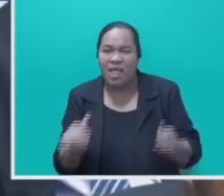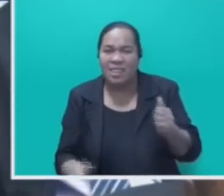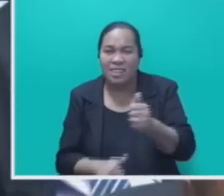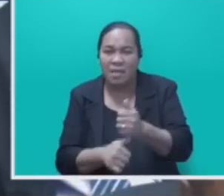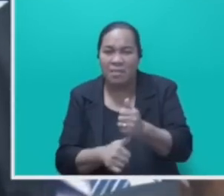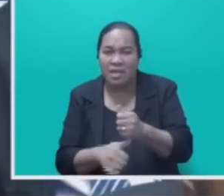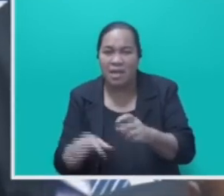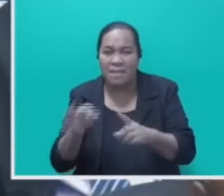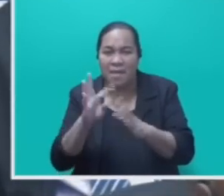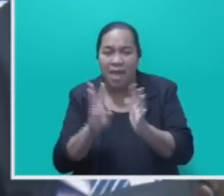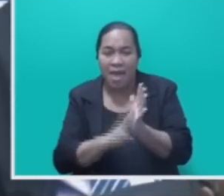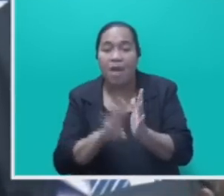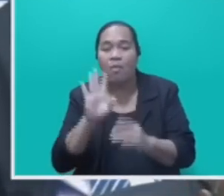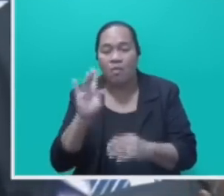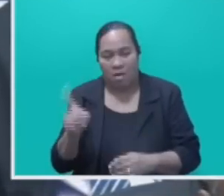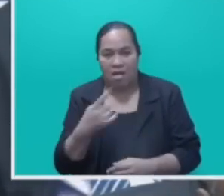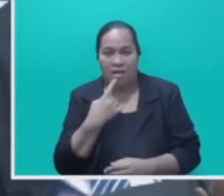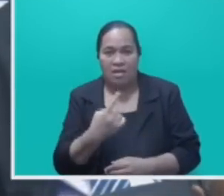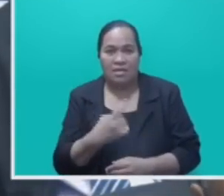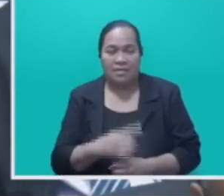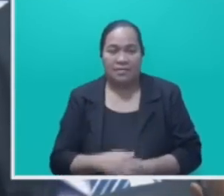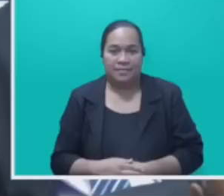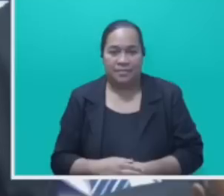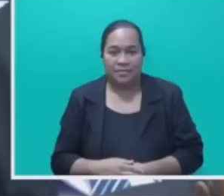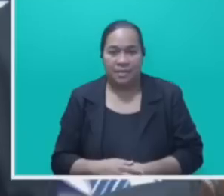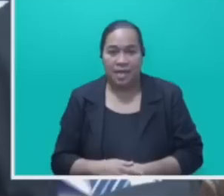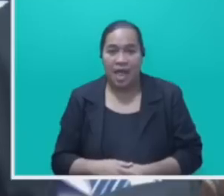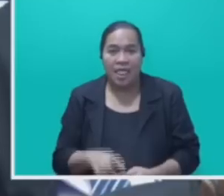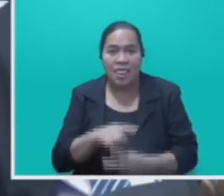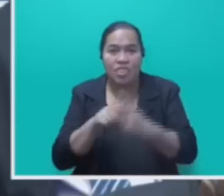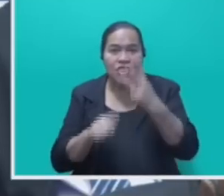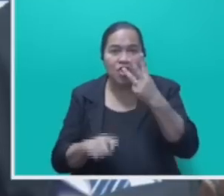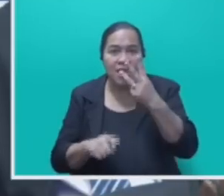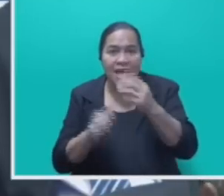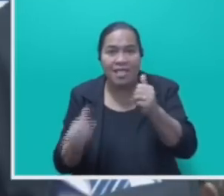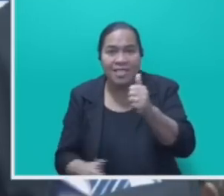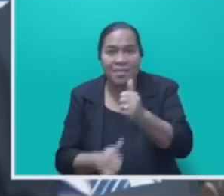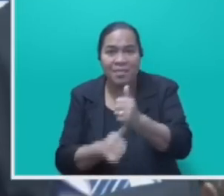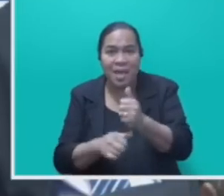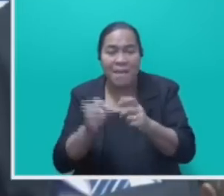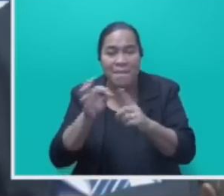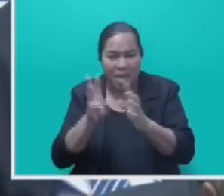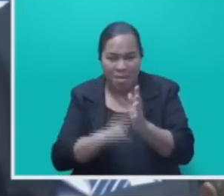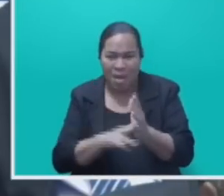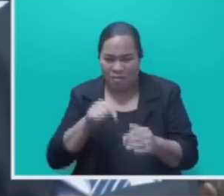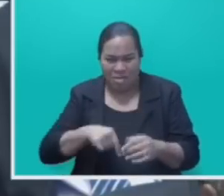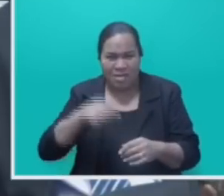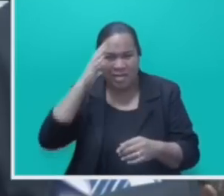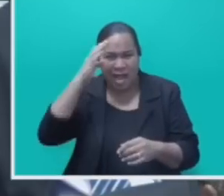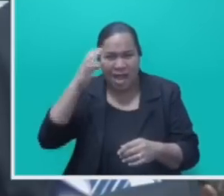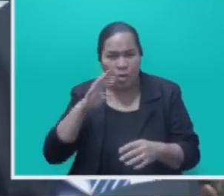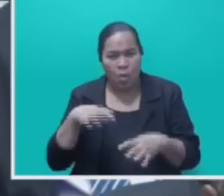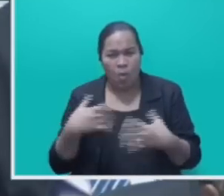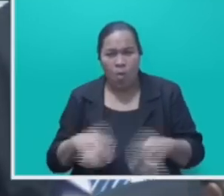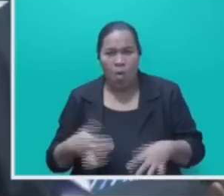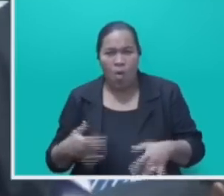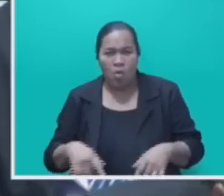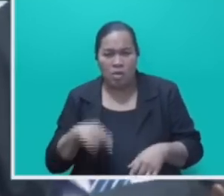Order. By the way, Mr. Speaker, the three deputy prime ministers for a country of our size is a global record.